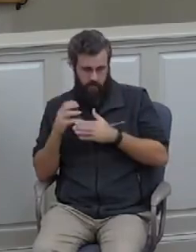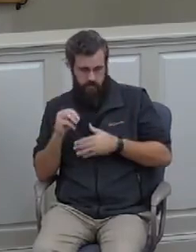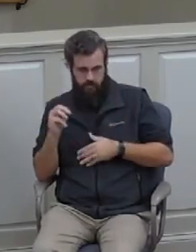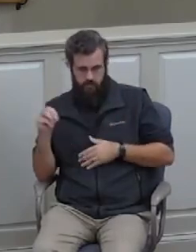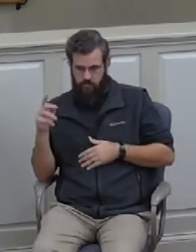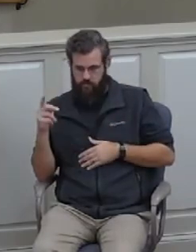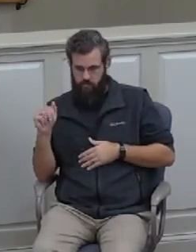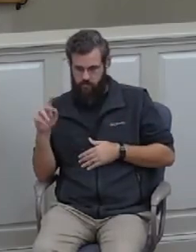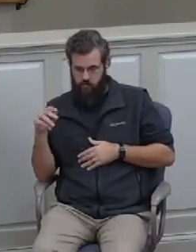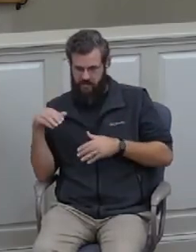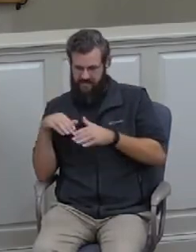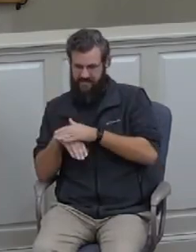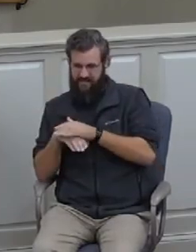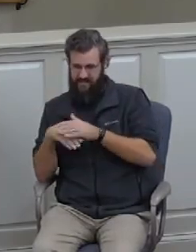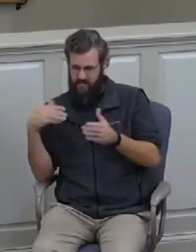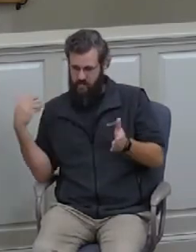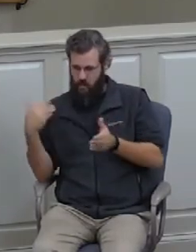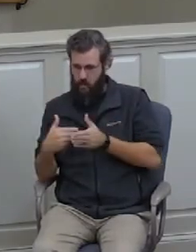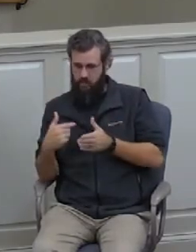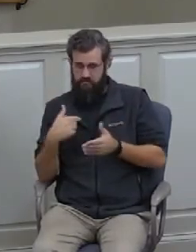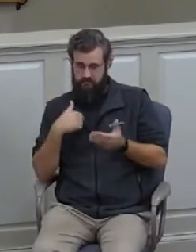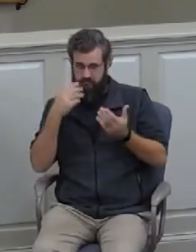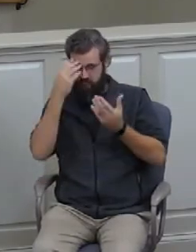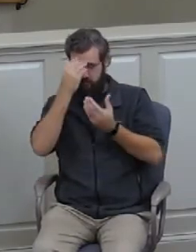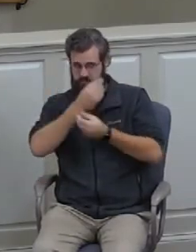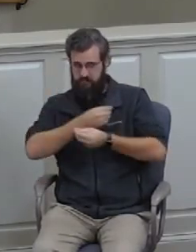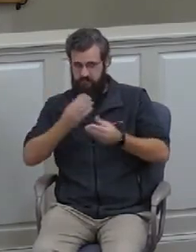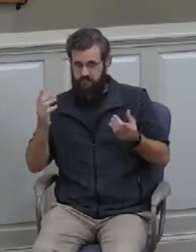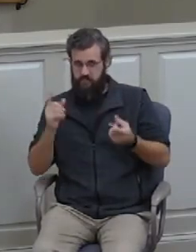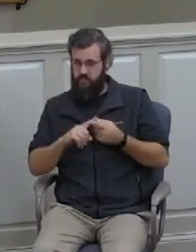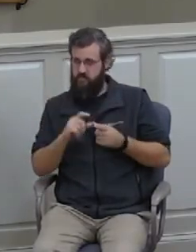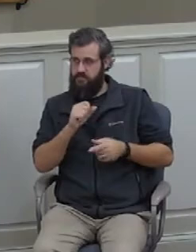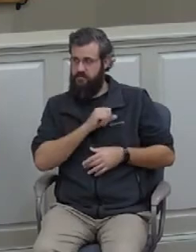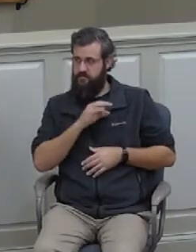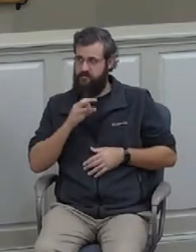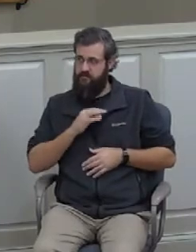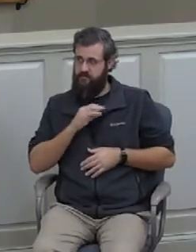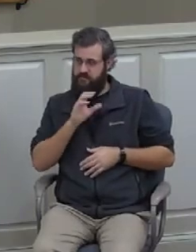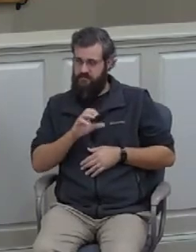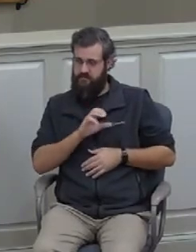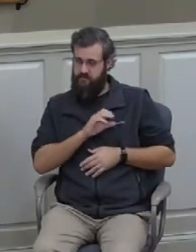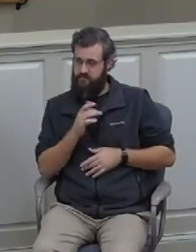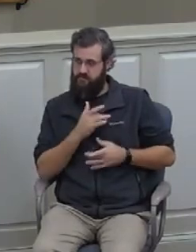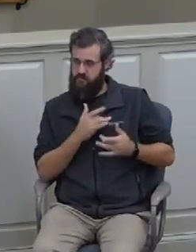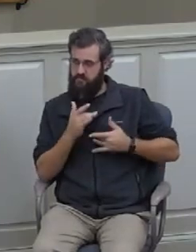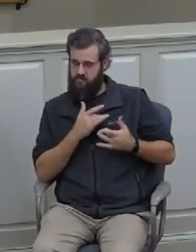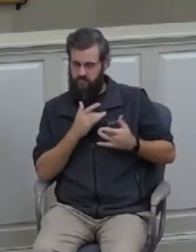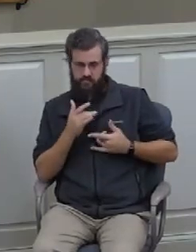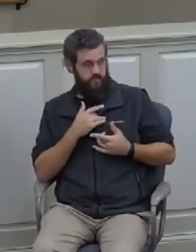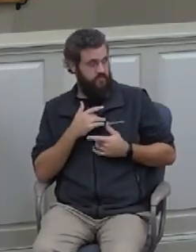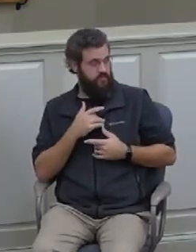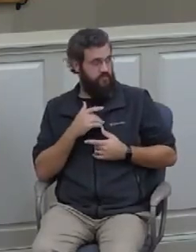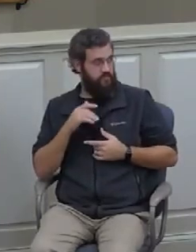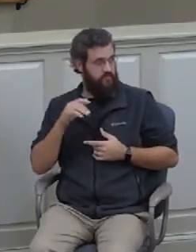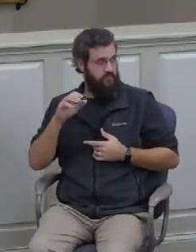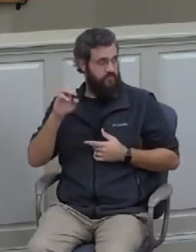Park, and I'm just FYI to our staff that that's a concern that I've received, and so. Correct.